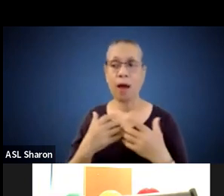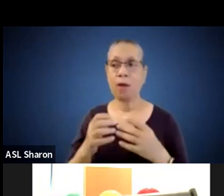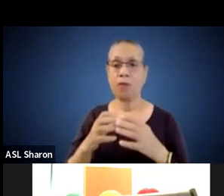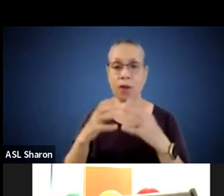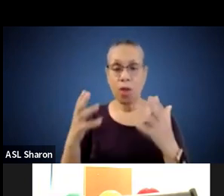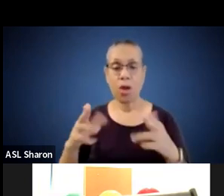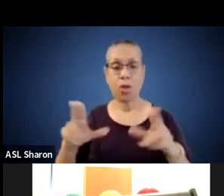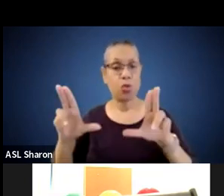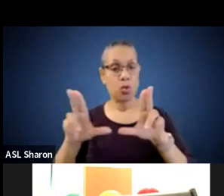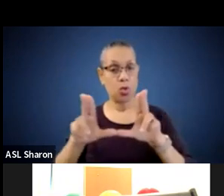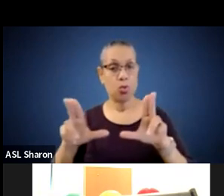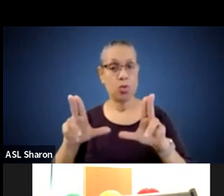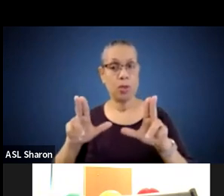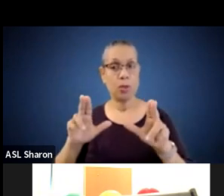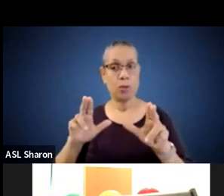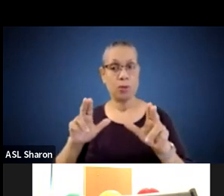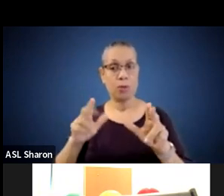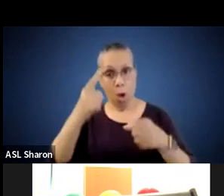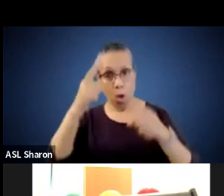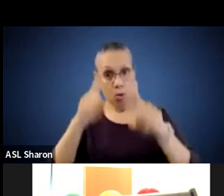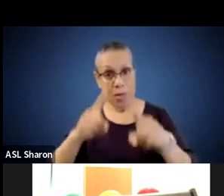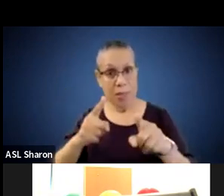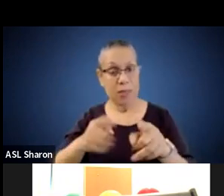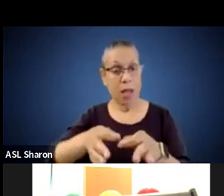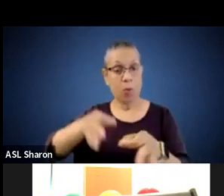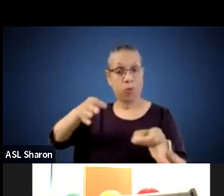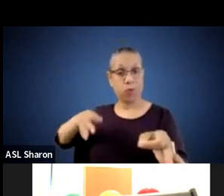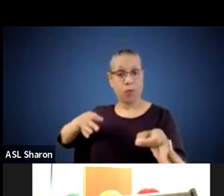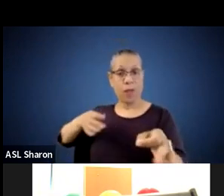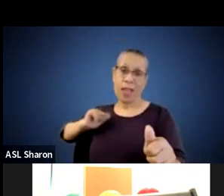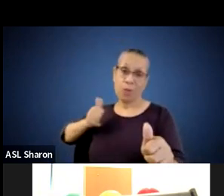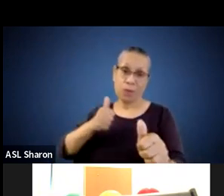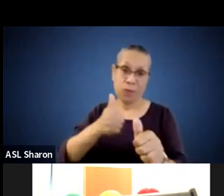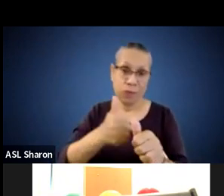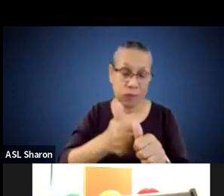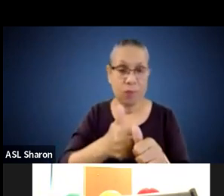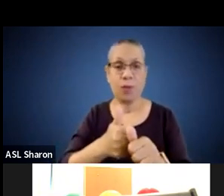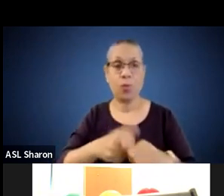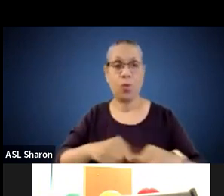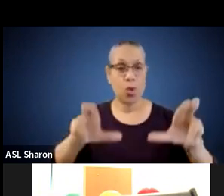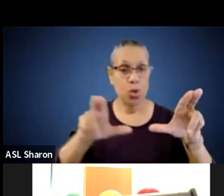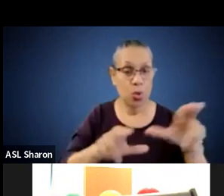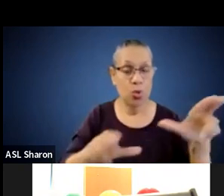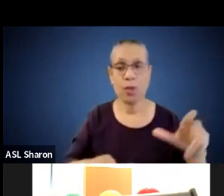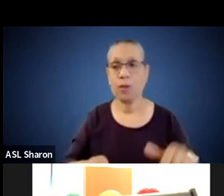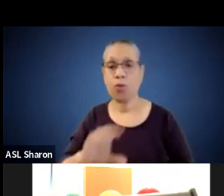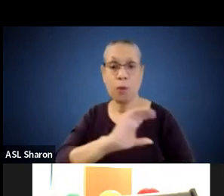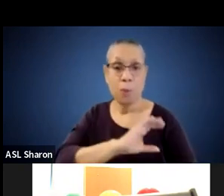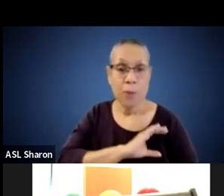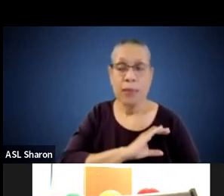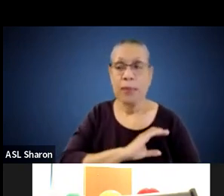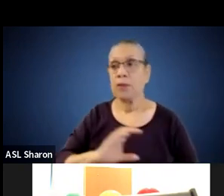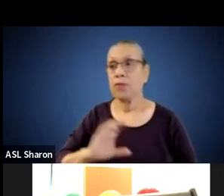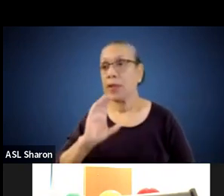agreements that had expired up to um basis so do I um